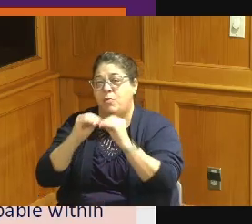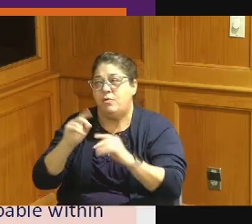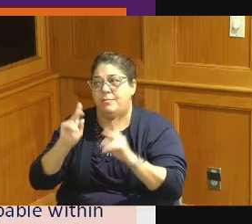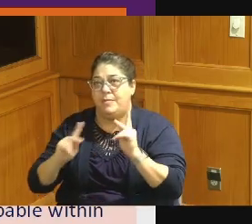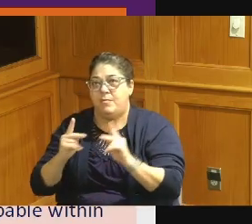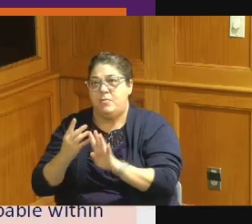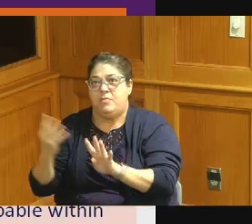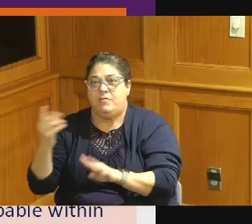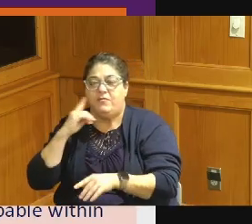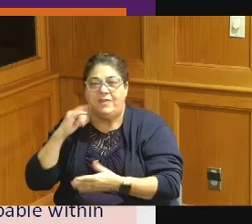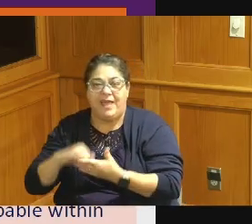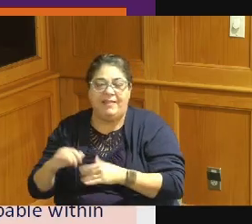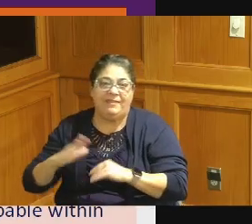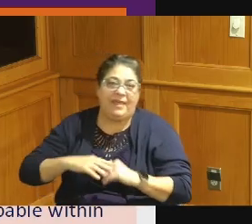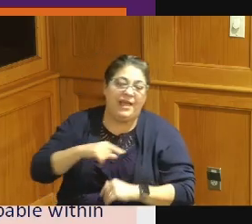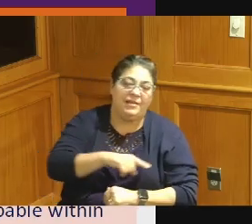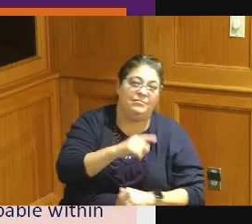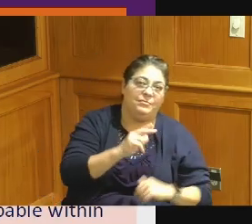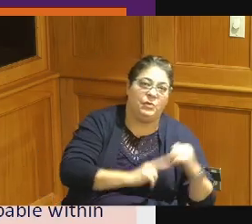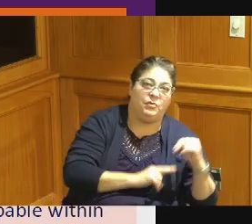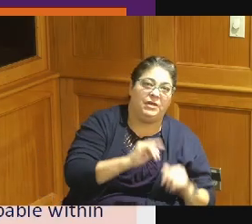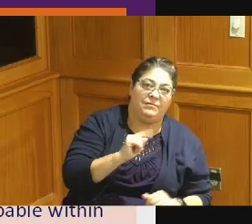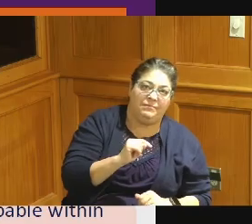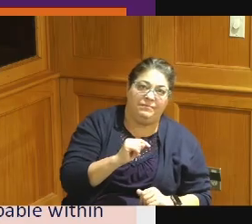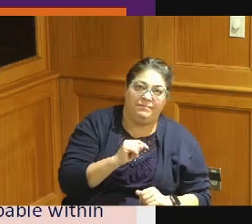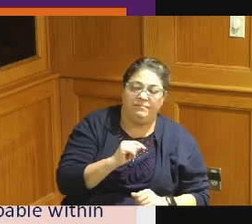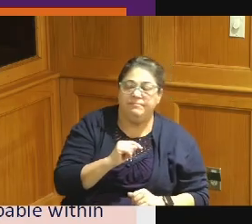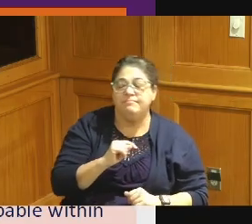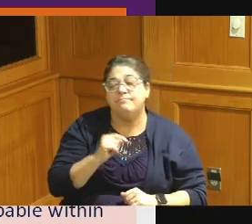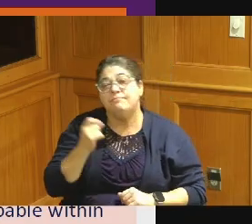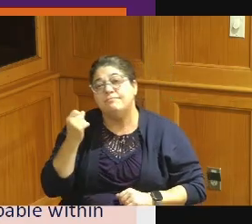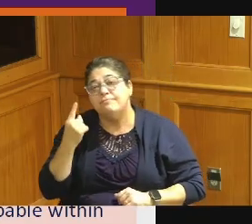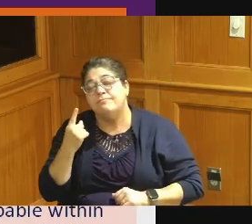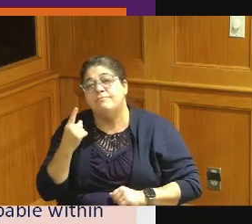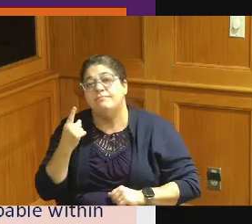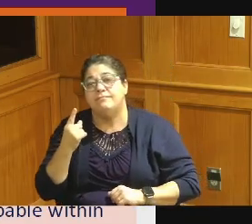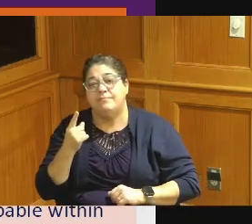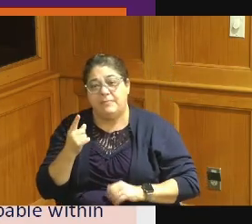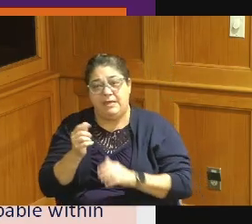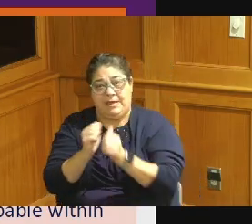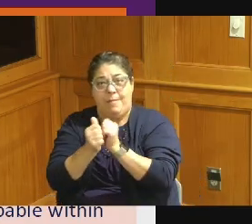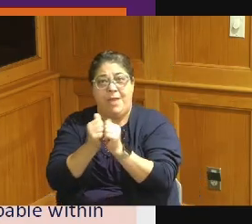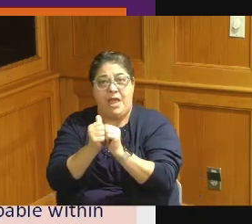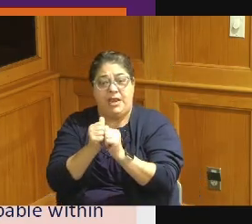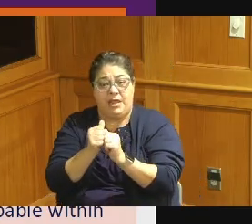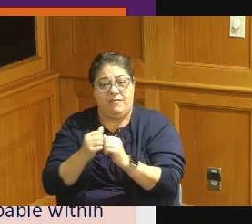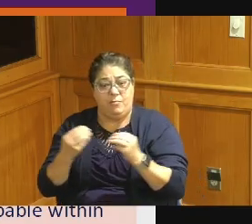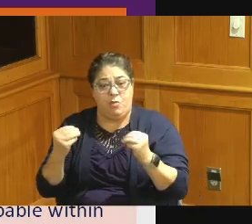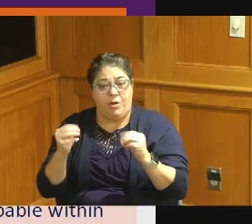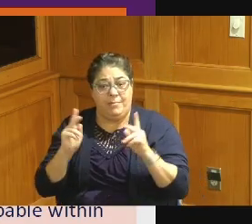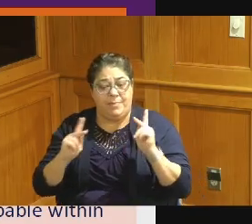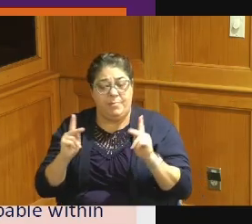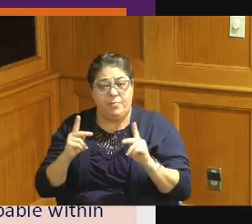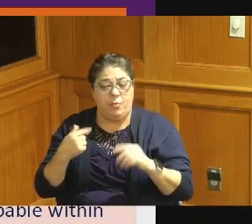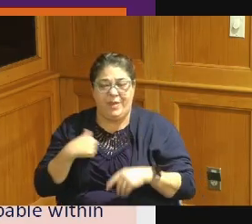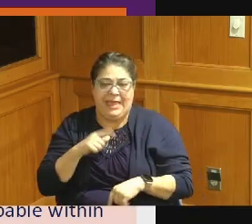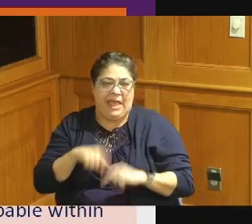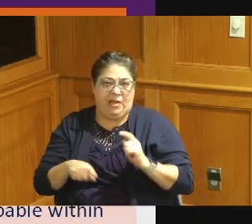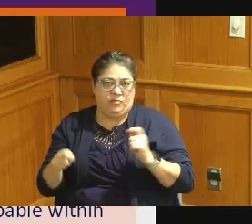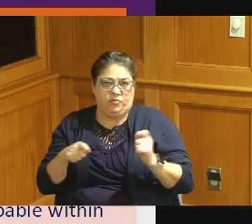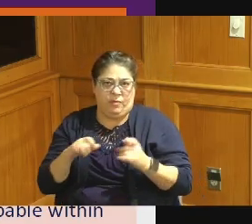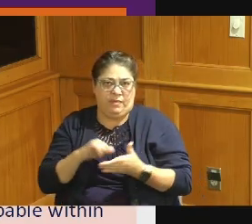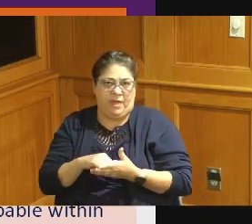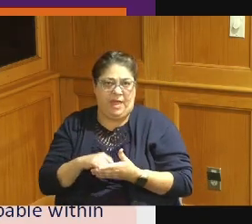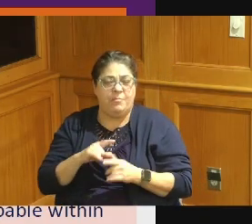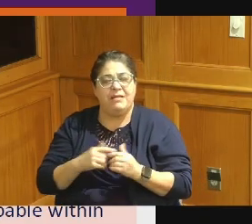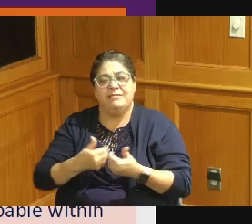subsidy for the building. This operating subsidy, there's this competitive market to get that, and that's not something that we control directly. That's a